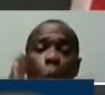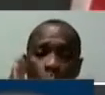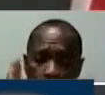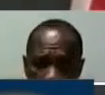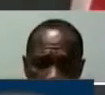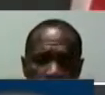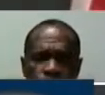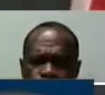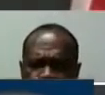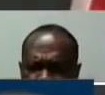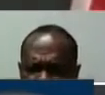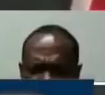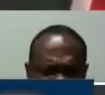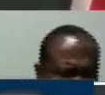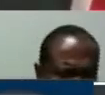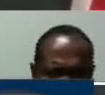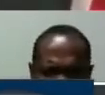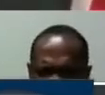will only be